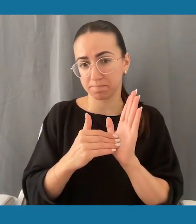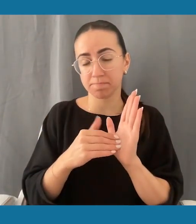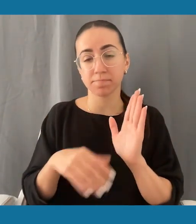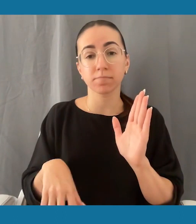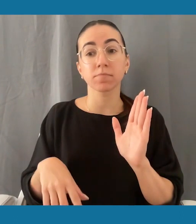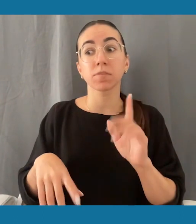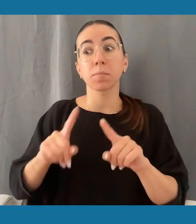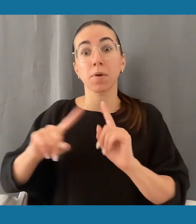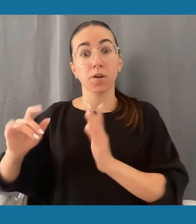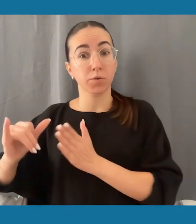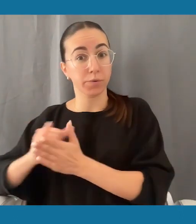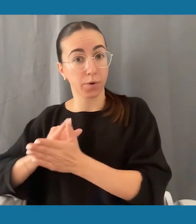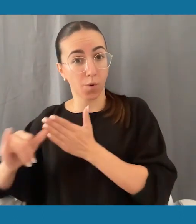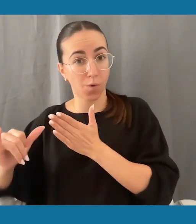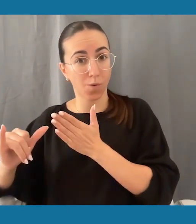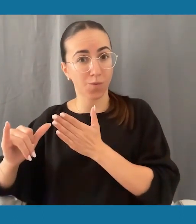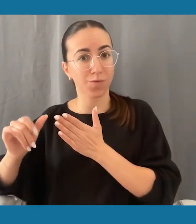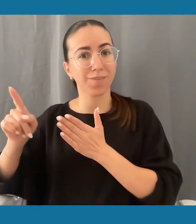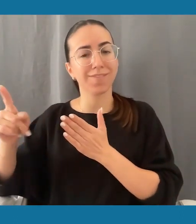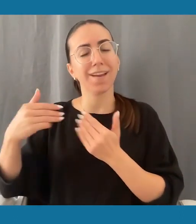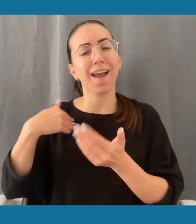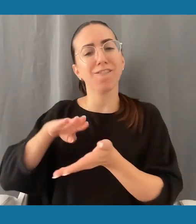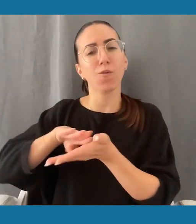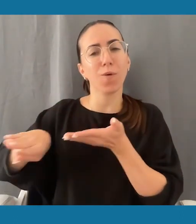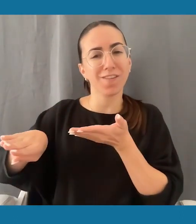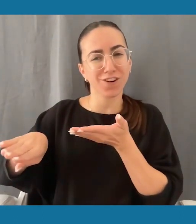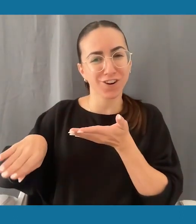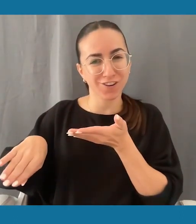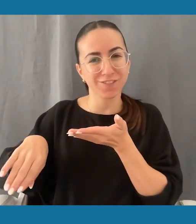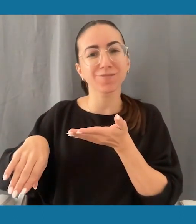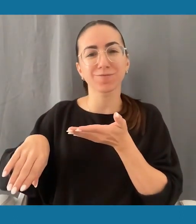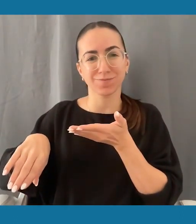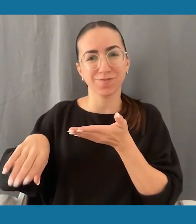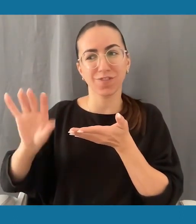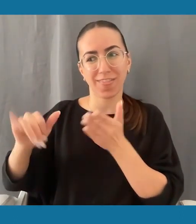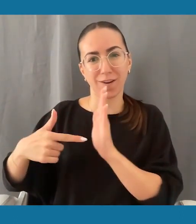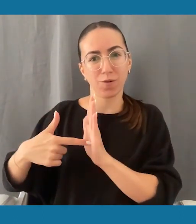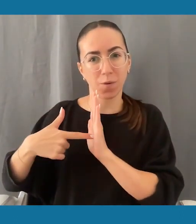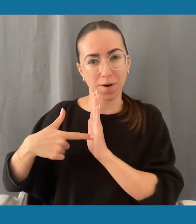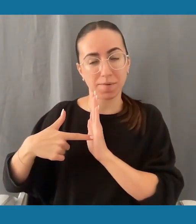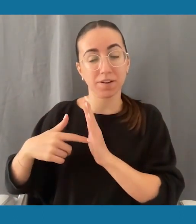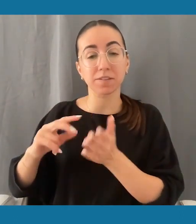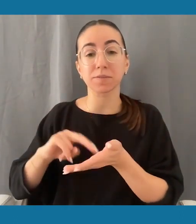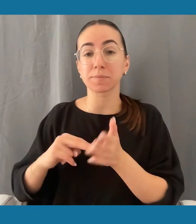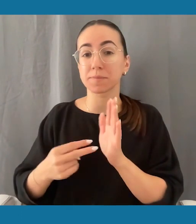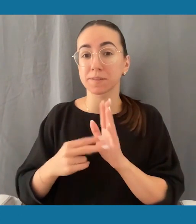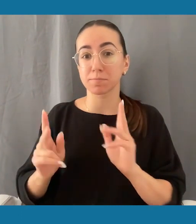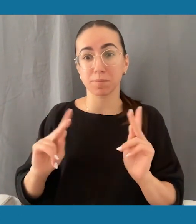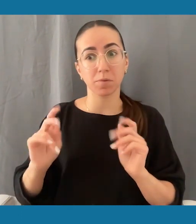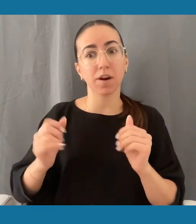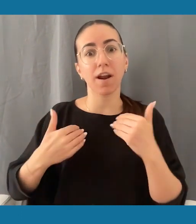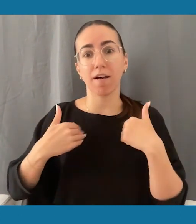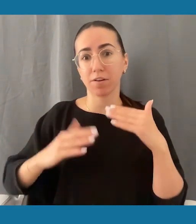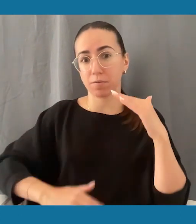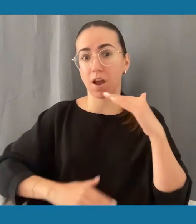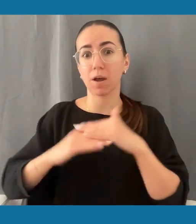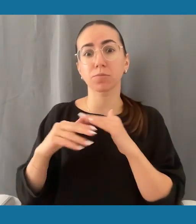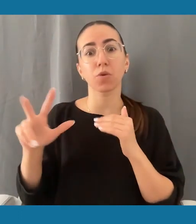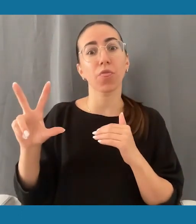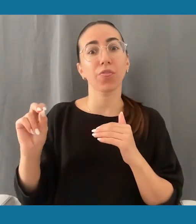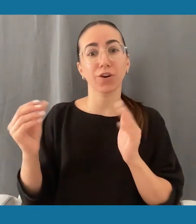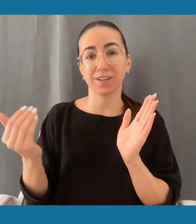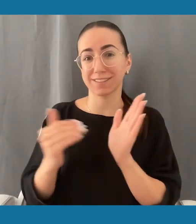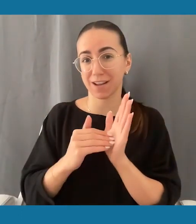But in New York, they have a waiver from that requirement, and they're allowed to have up to about $30,000